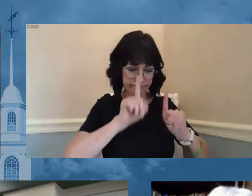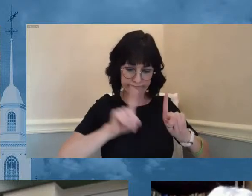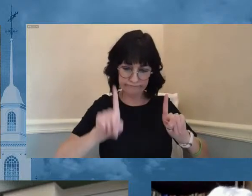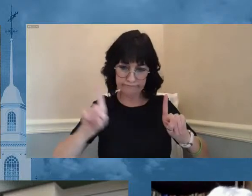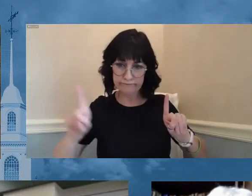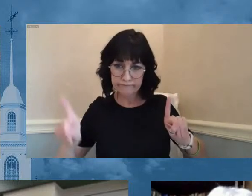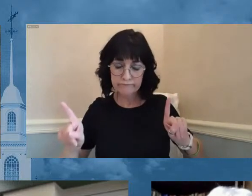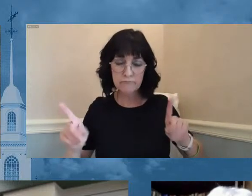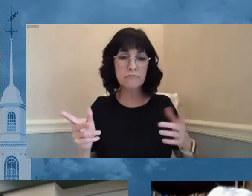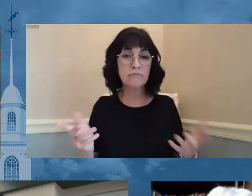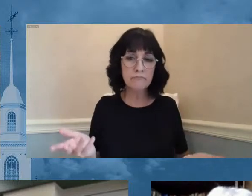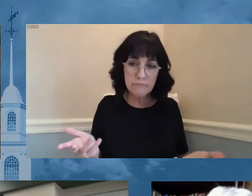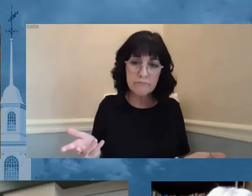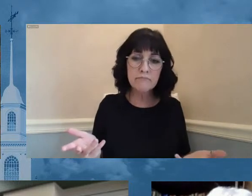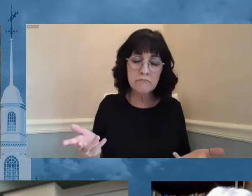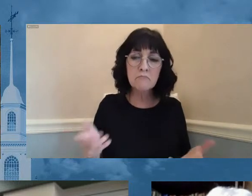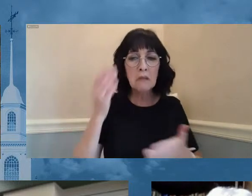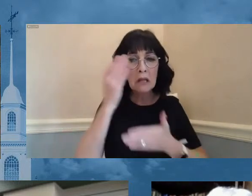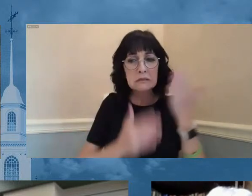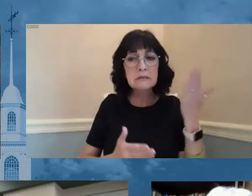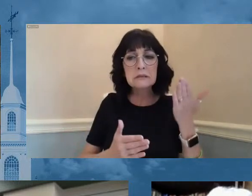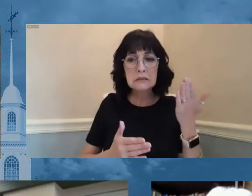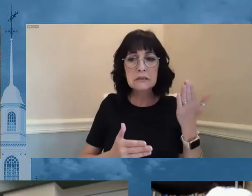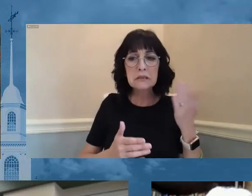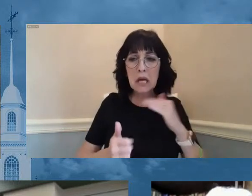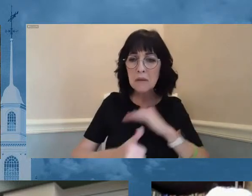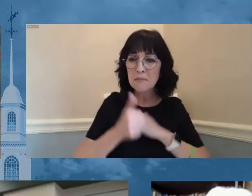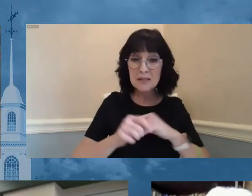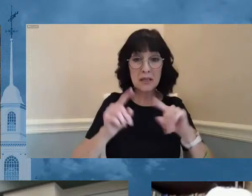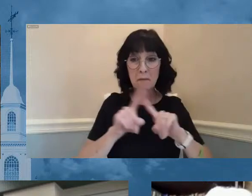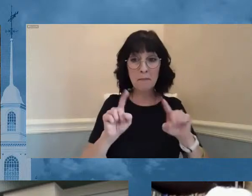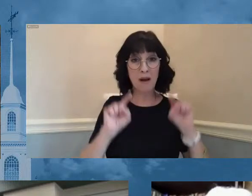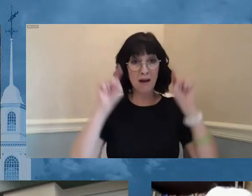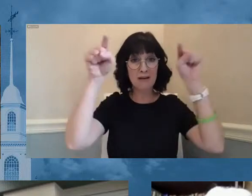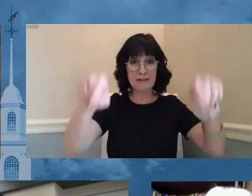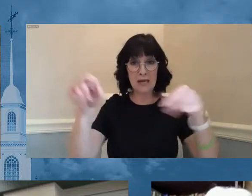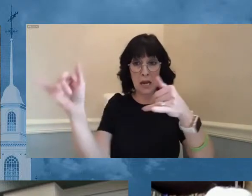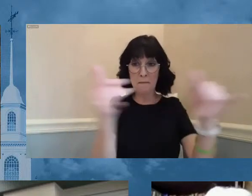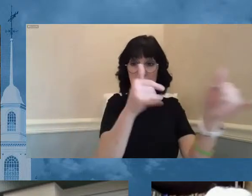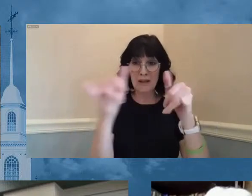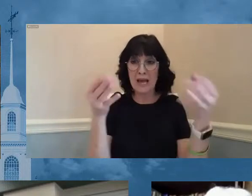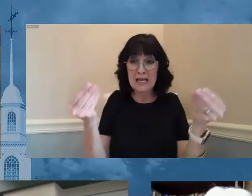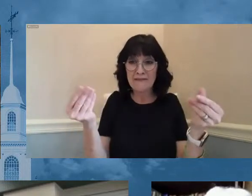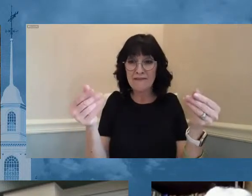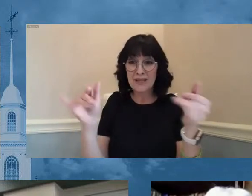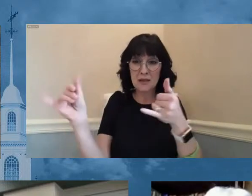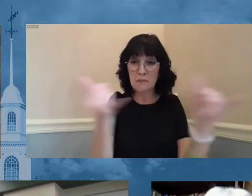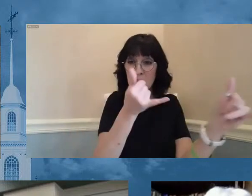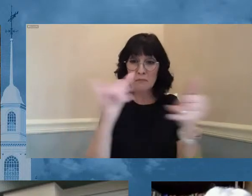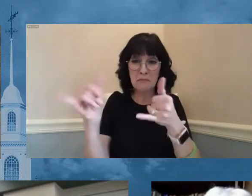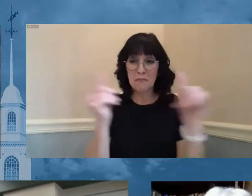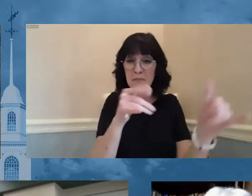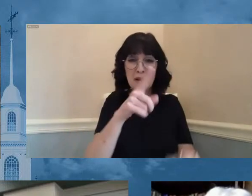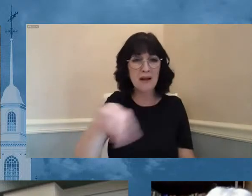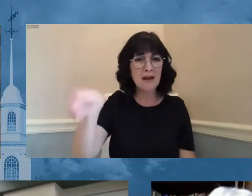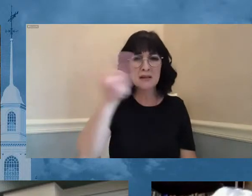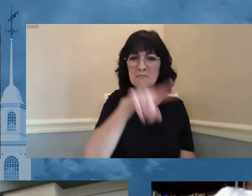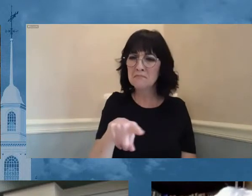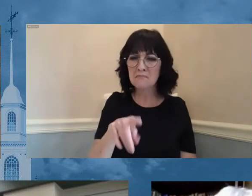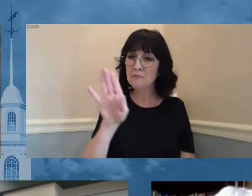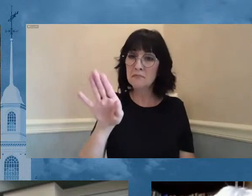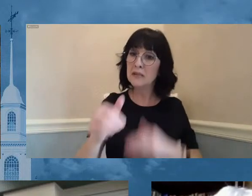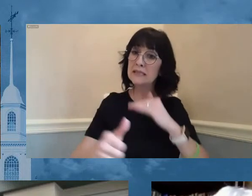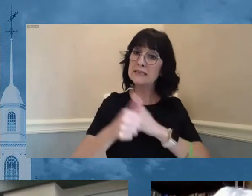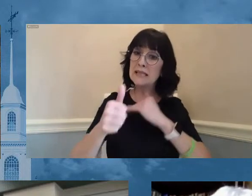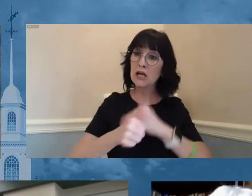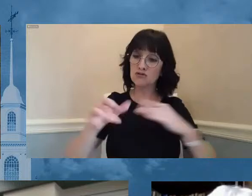other settings, there's risk, but when they're on the field playing, there just is minimal to no risk for